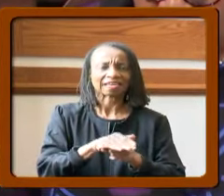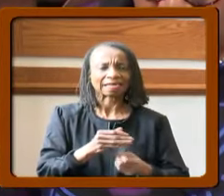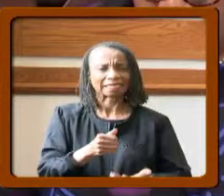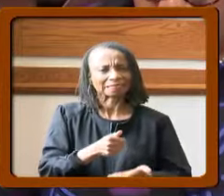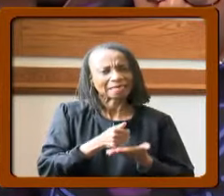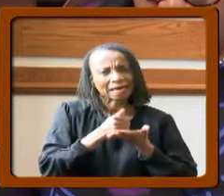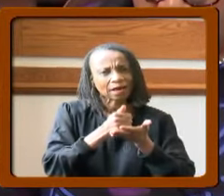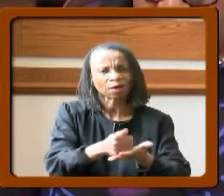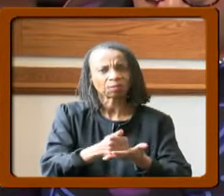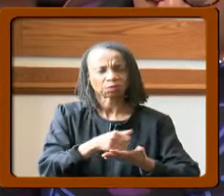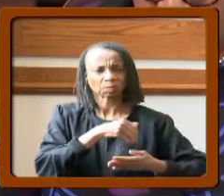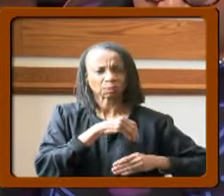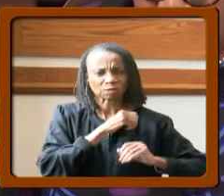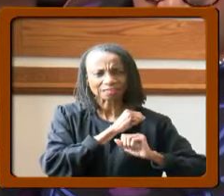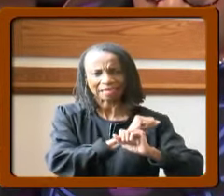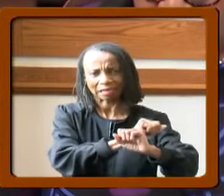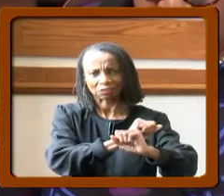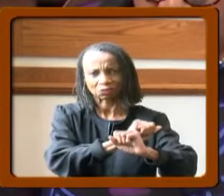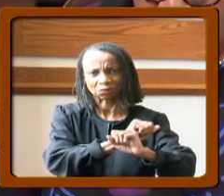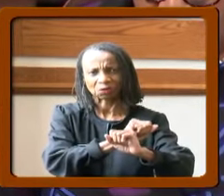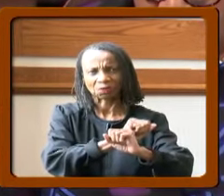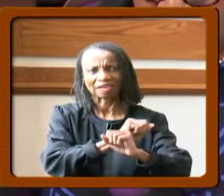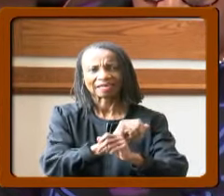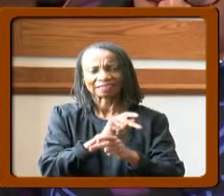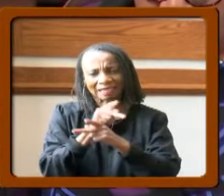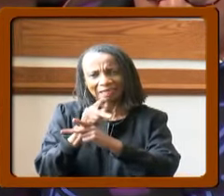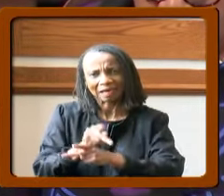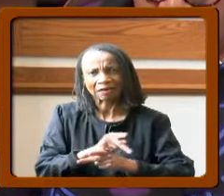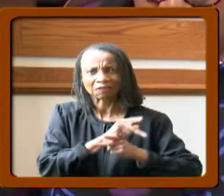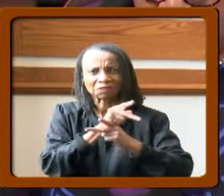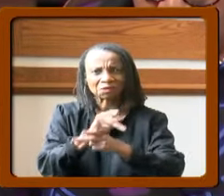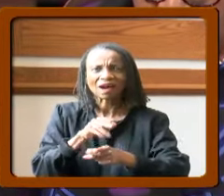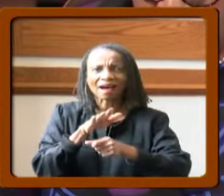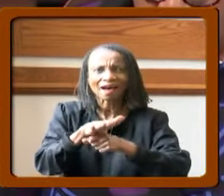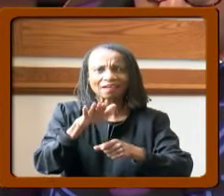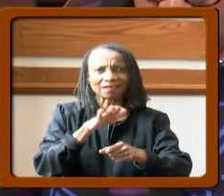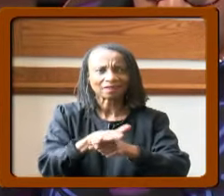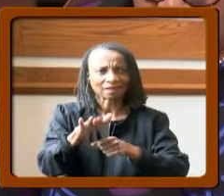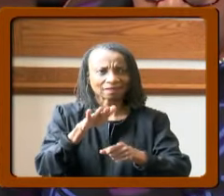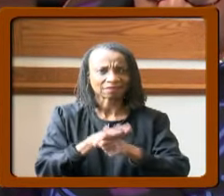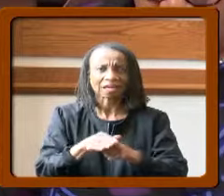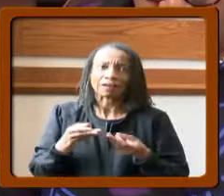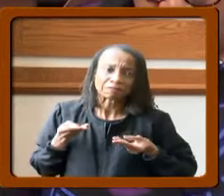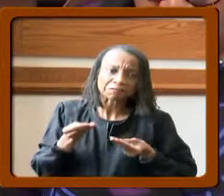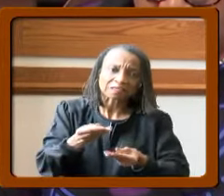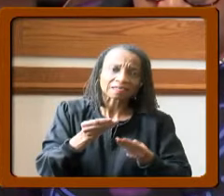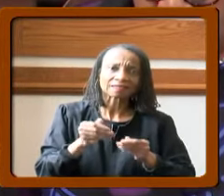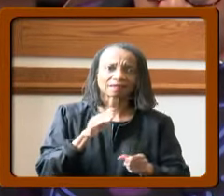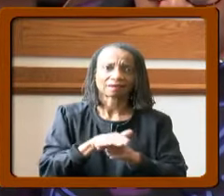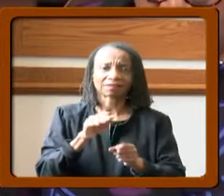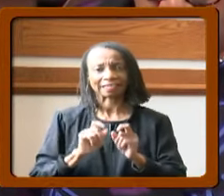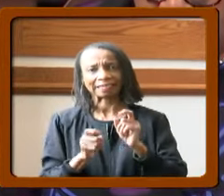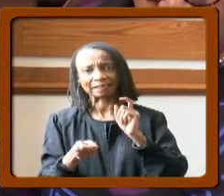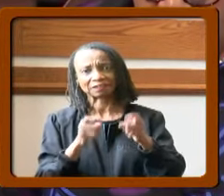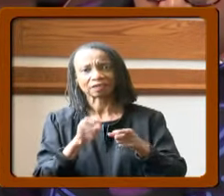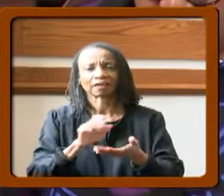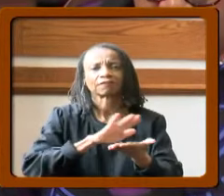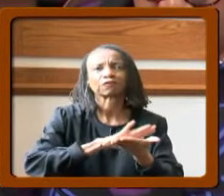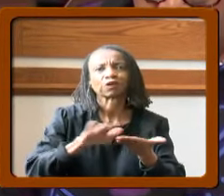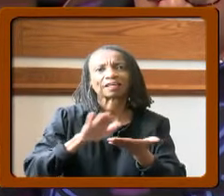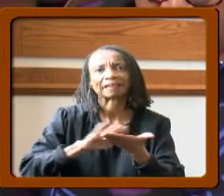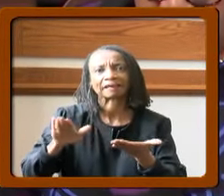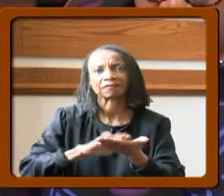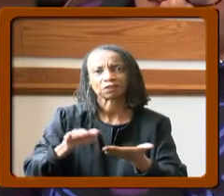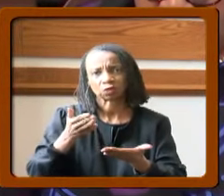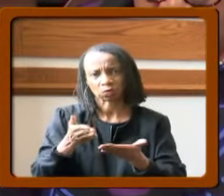through enough, protected you enough, preserved you enough, sustained you enough, fed you enough, forgiven you enough, provided you